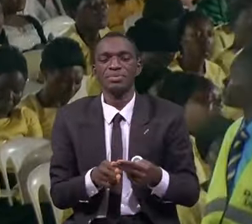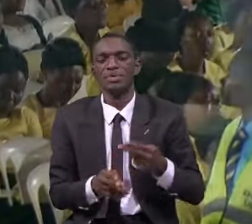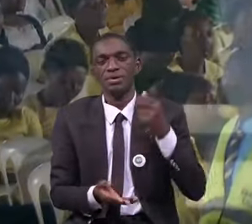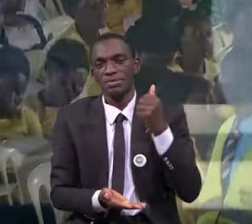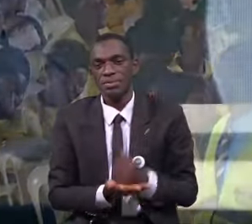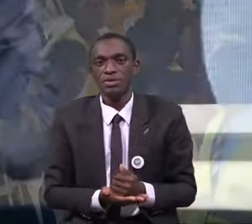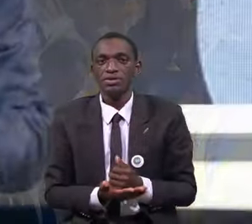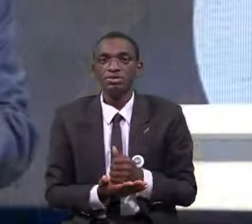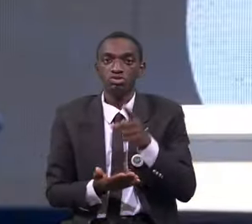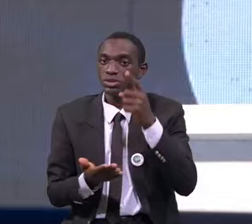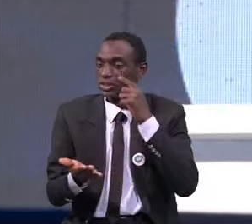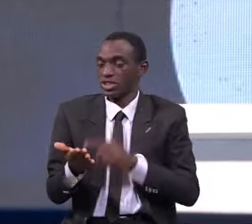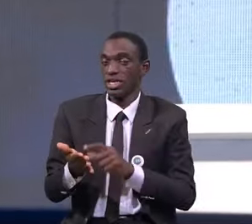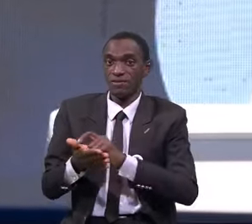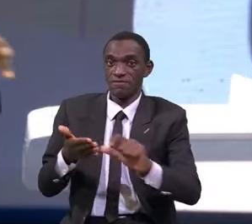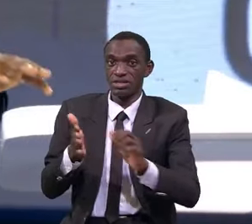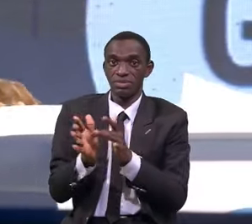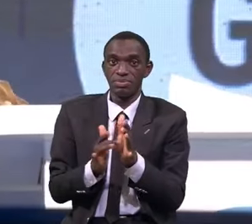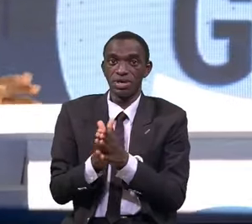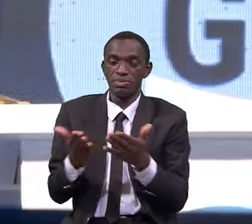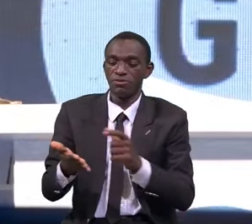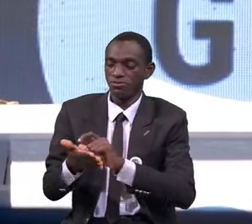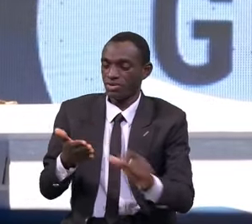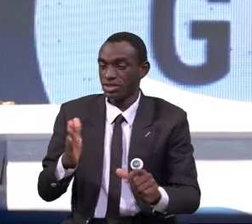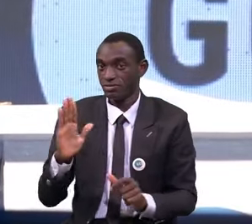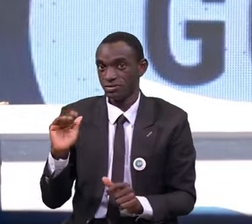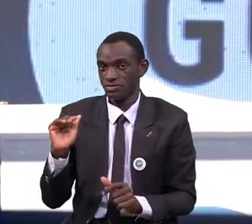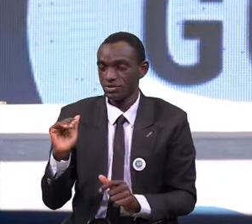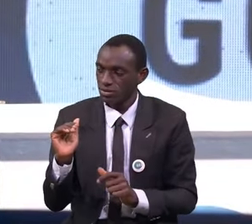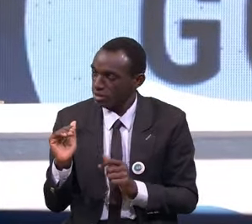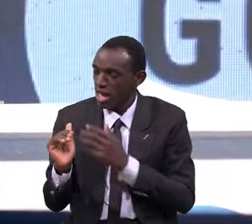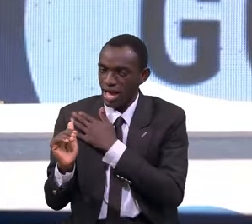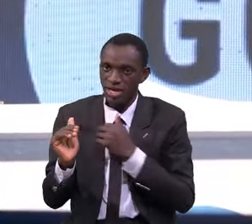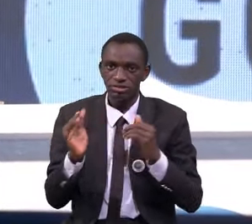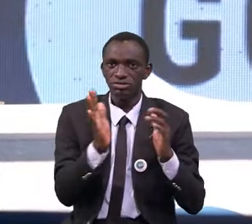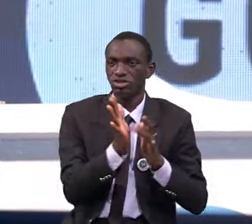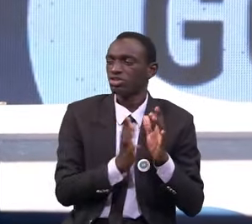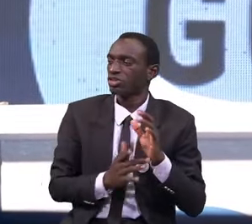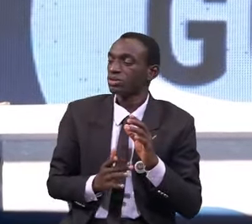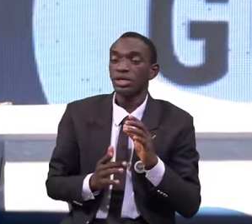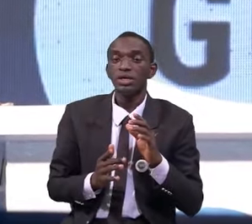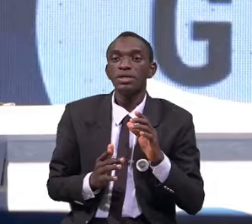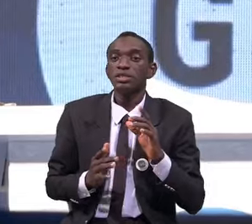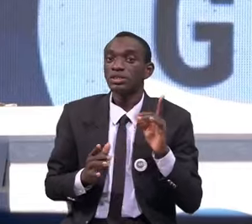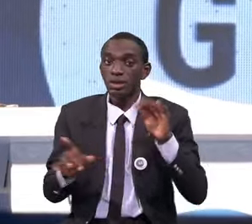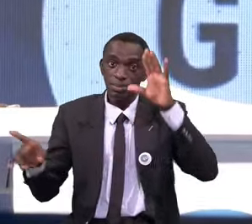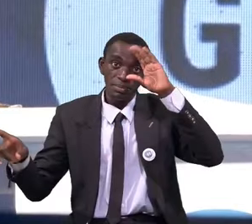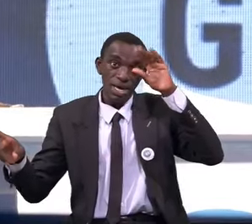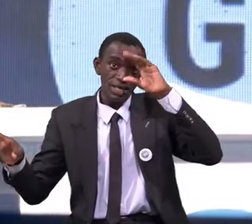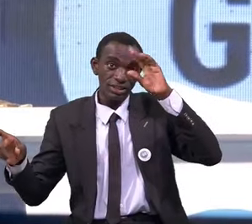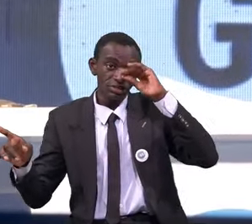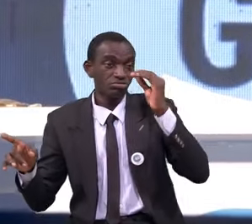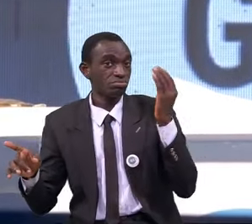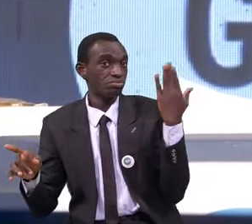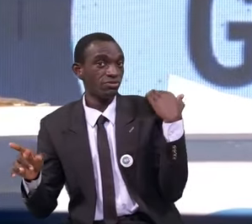Look at verse 15. In verse 15, and he said, he that was dead sat